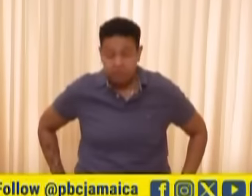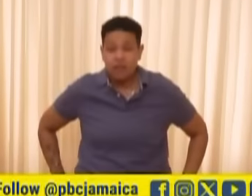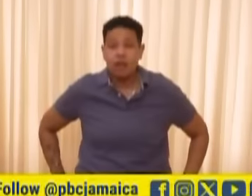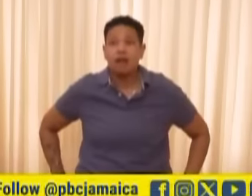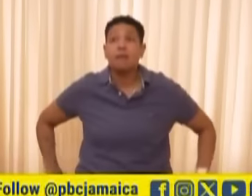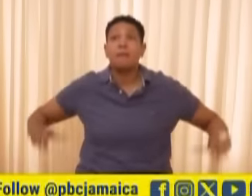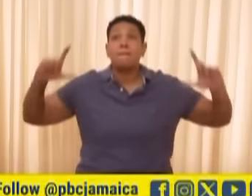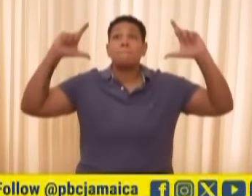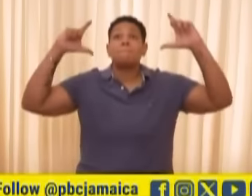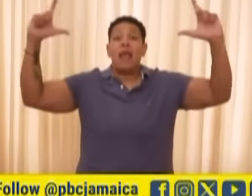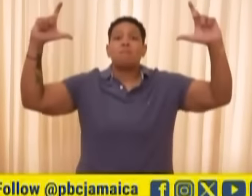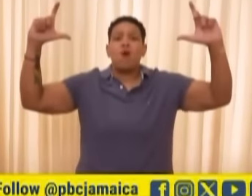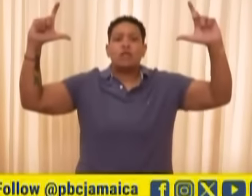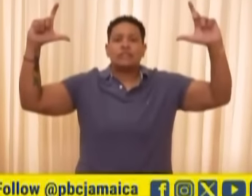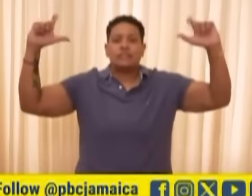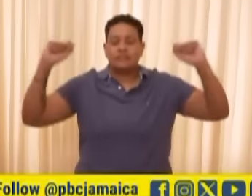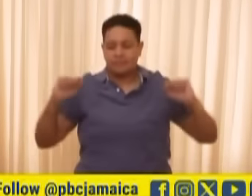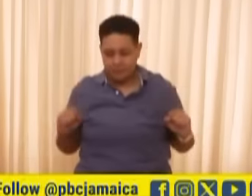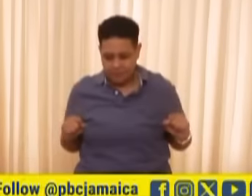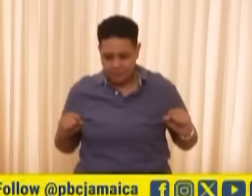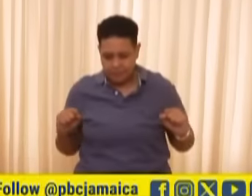Billboards